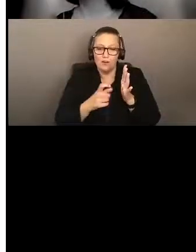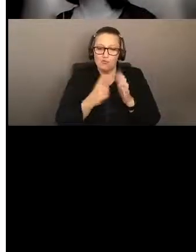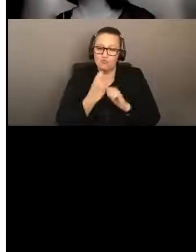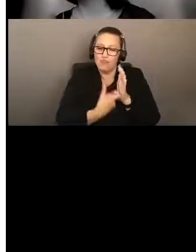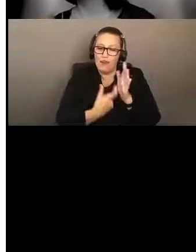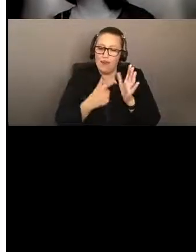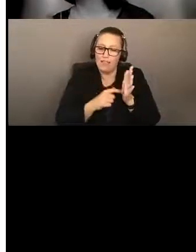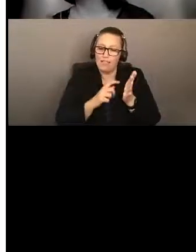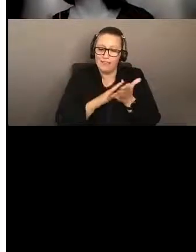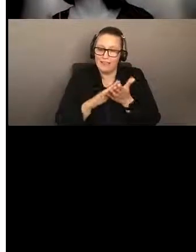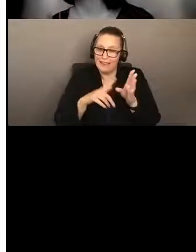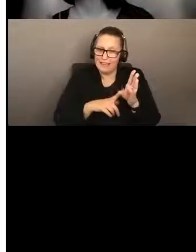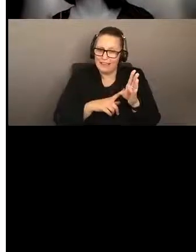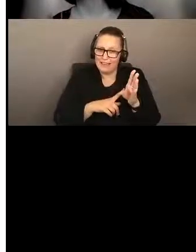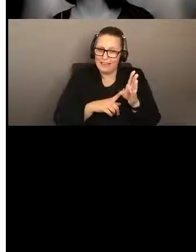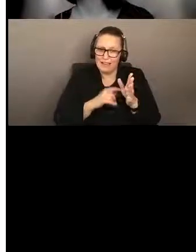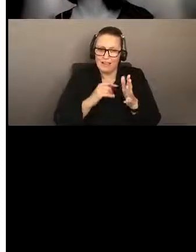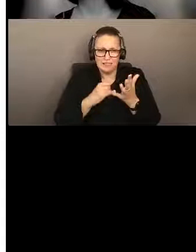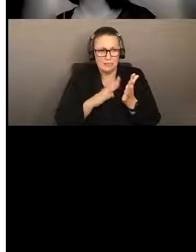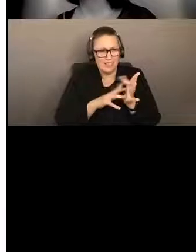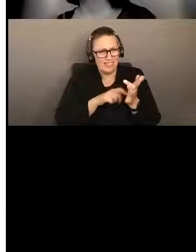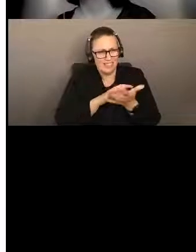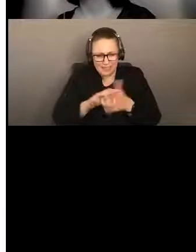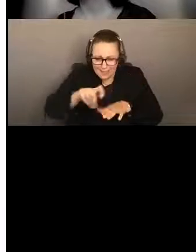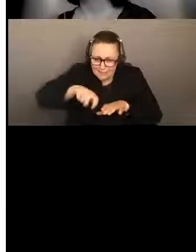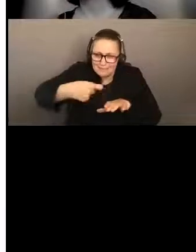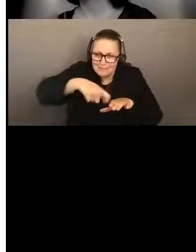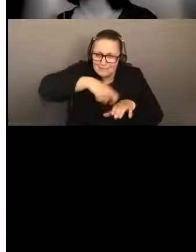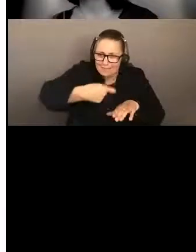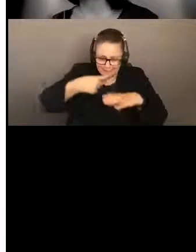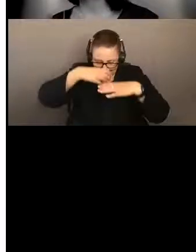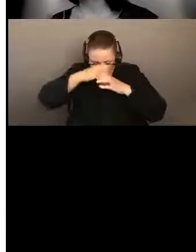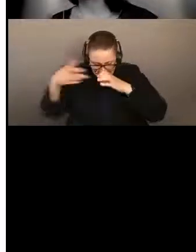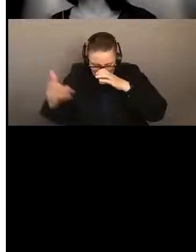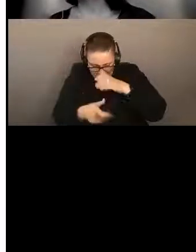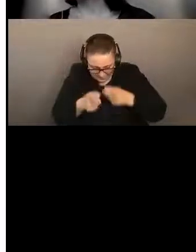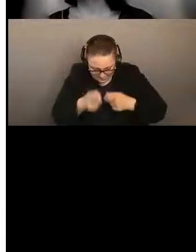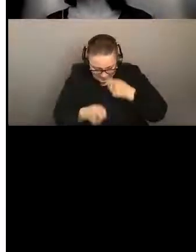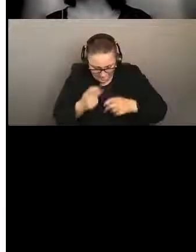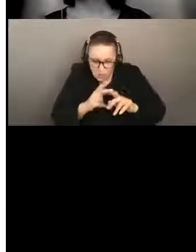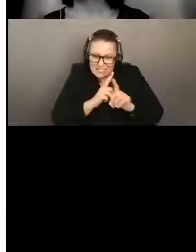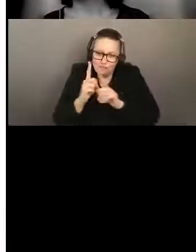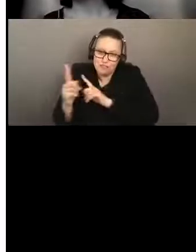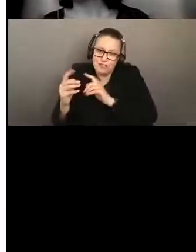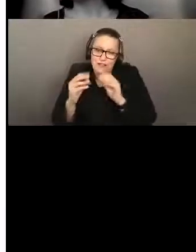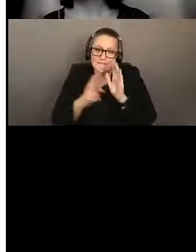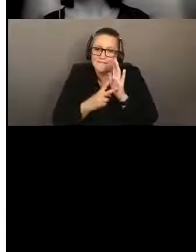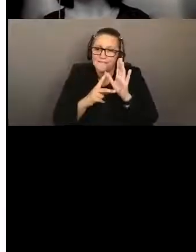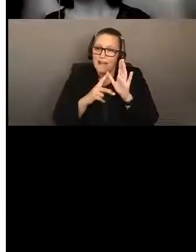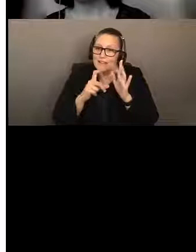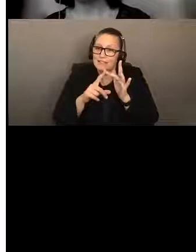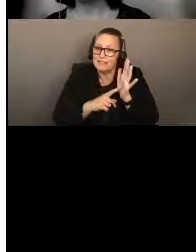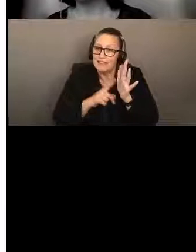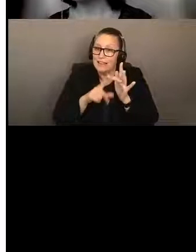wood, tar, and pitch to cultivate and isolate bacilli and microcilli, and he was able to identify no